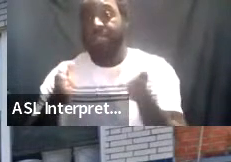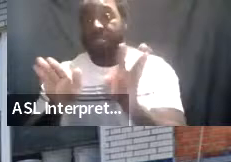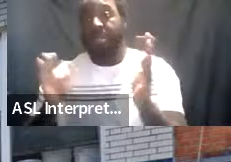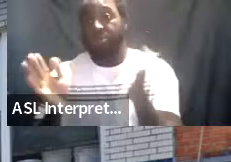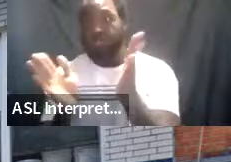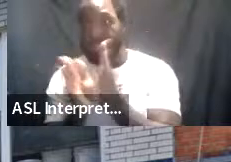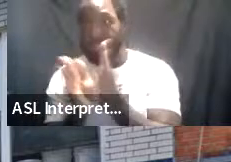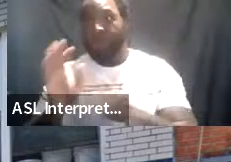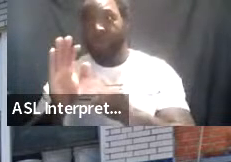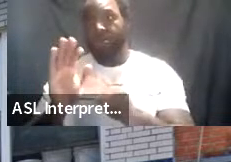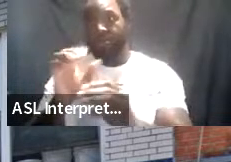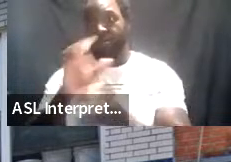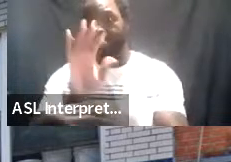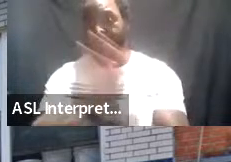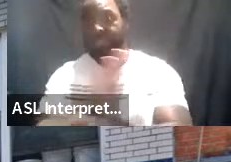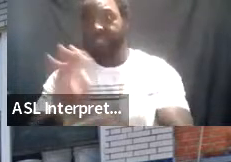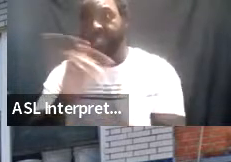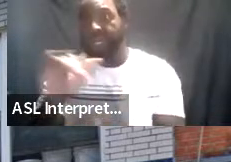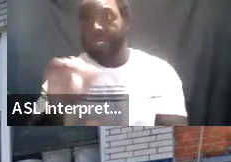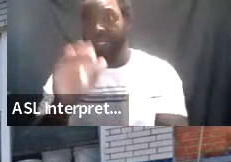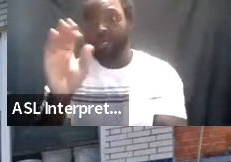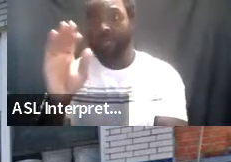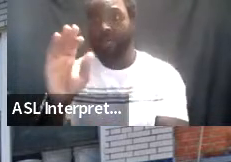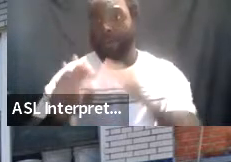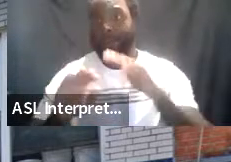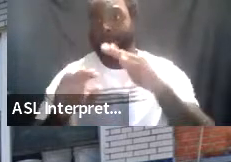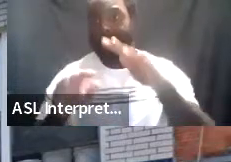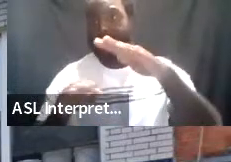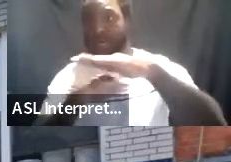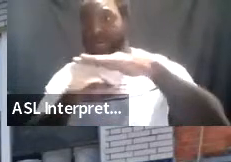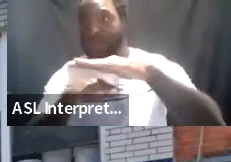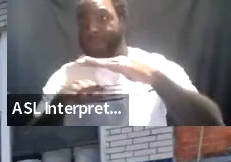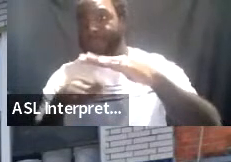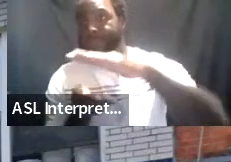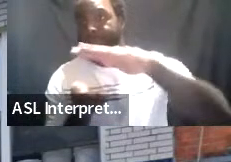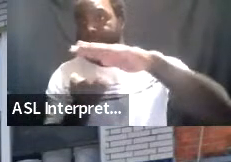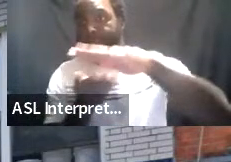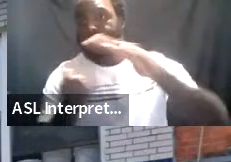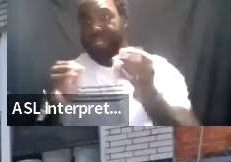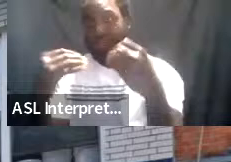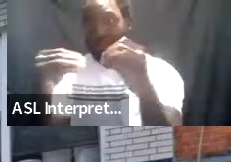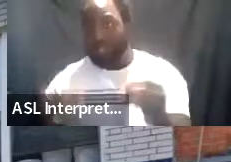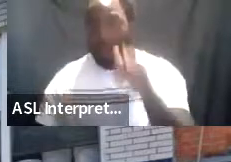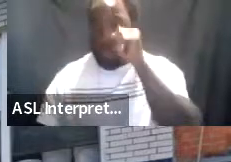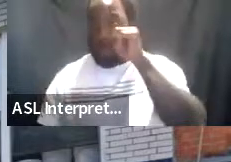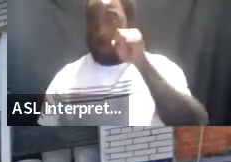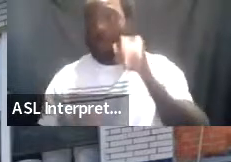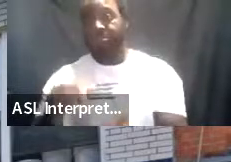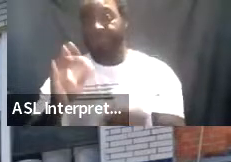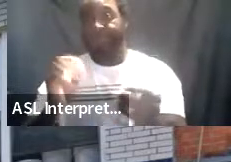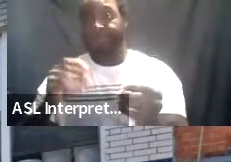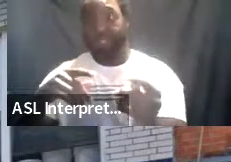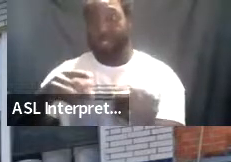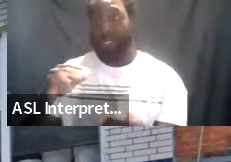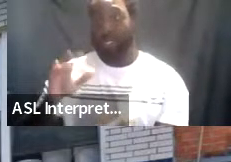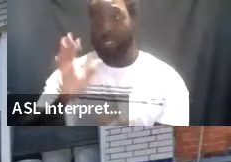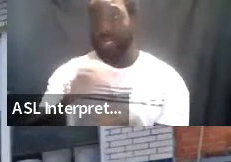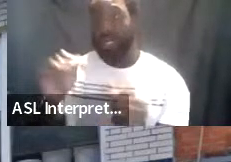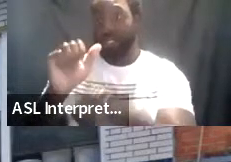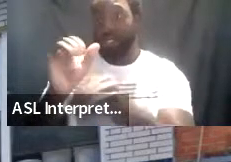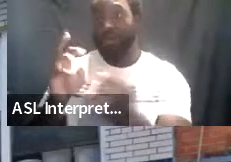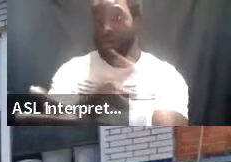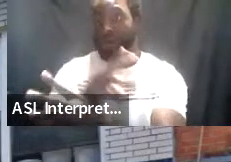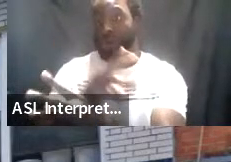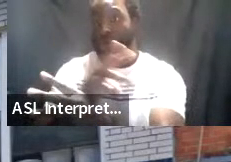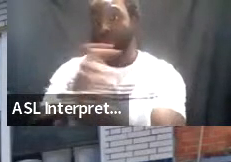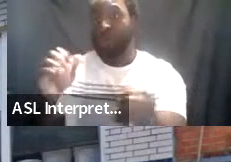like bakeries and other food manufacturers, but also other kinds of small scale producers like apparel makers and woodworking